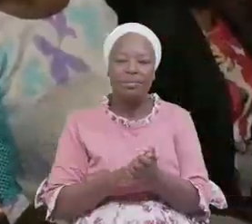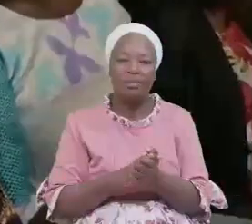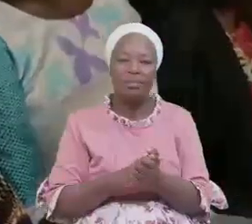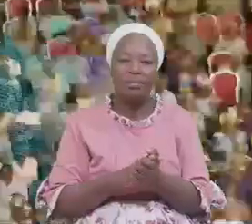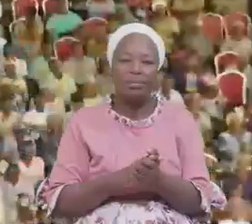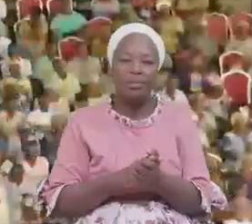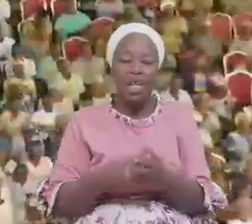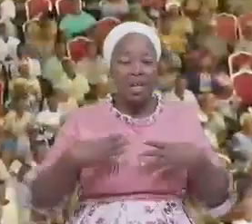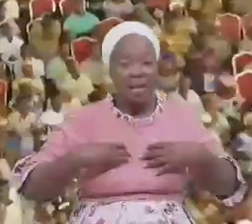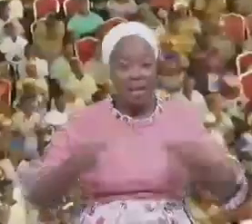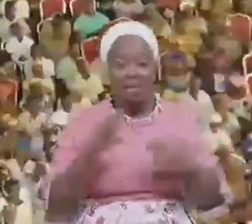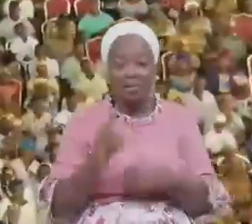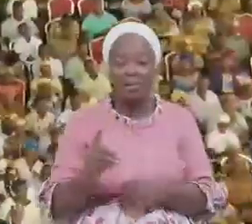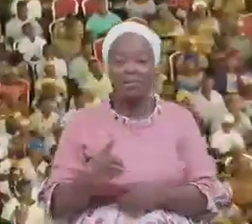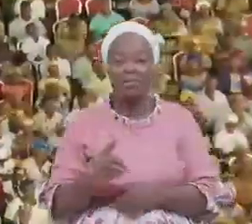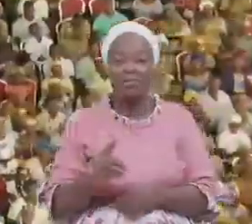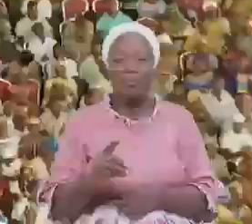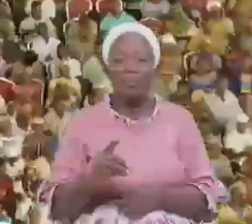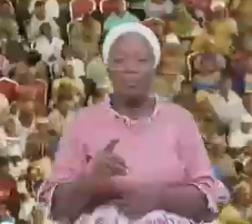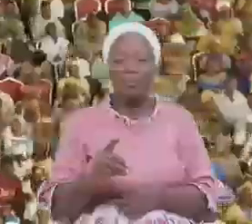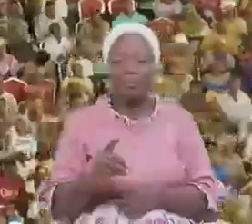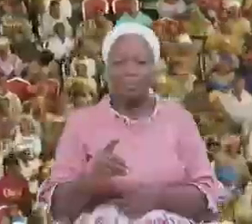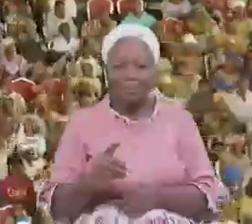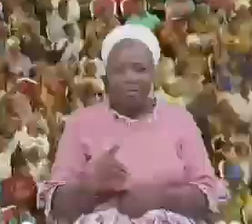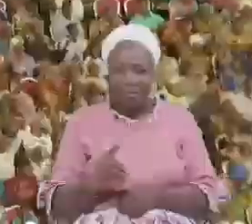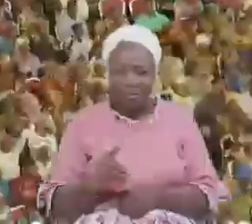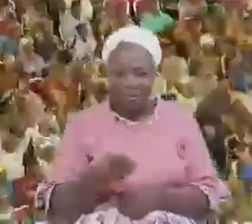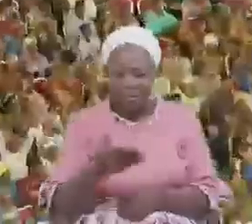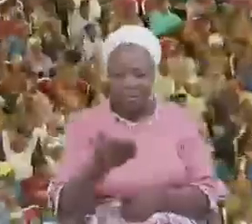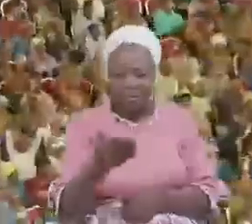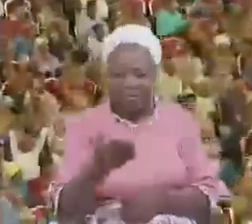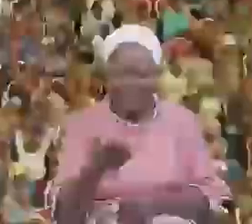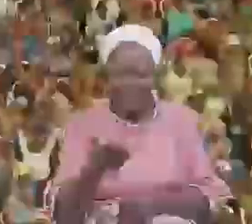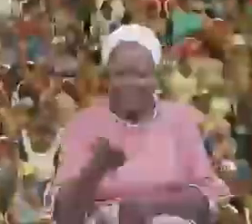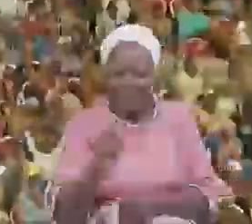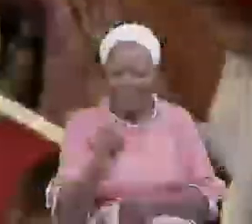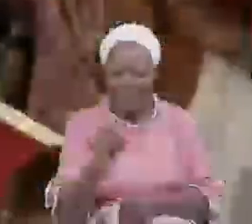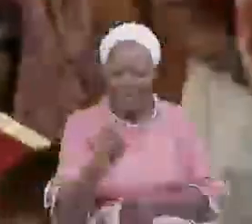Healed. Where is he? Where is she there?